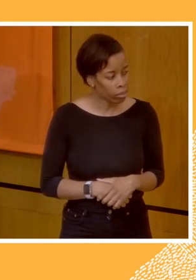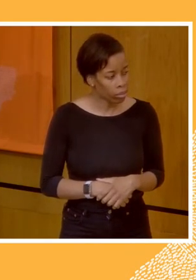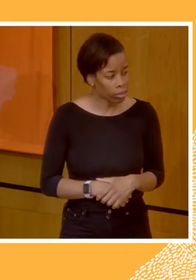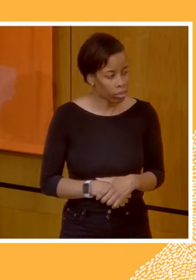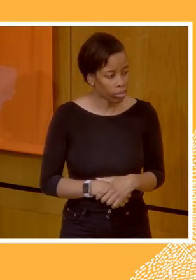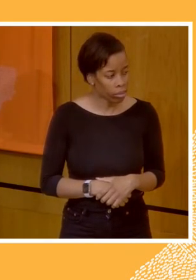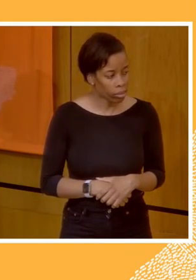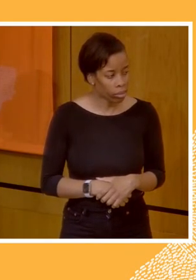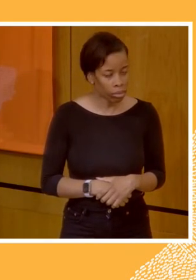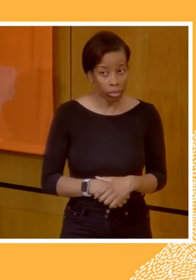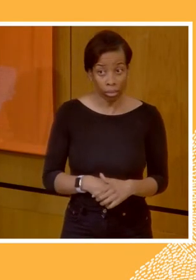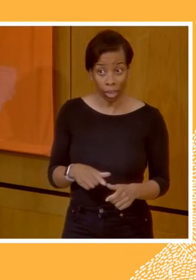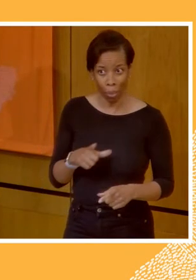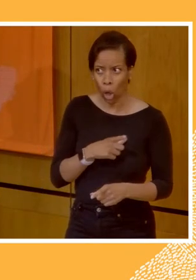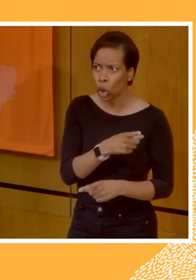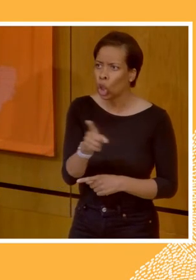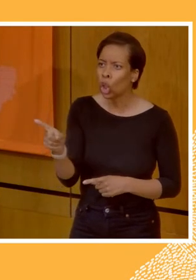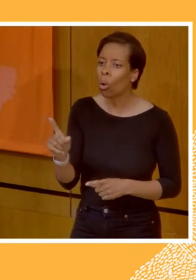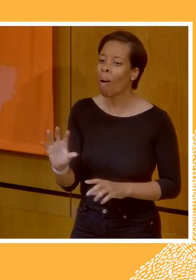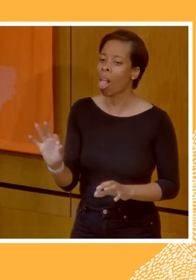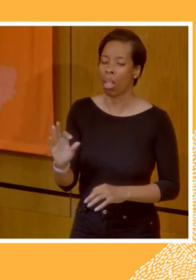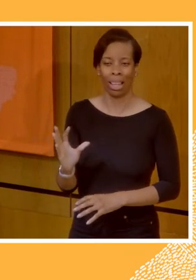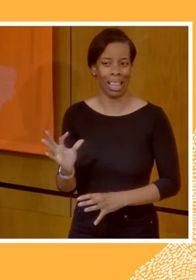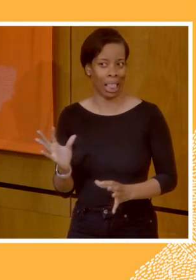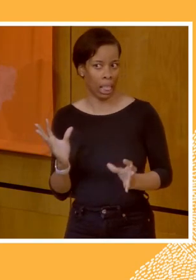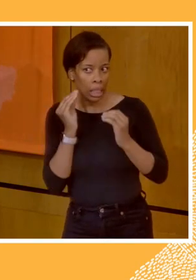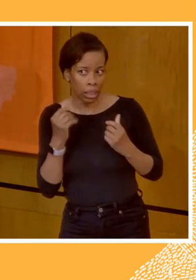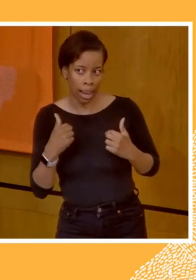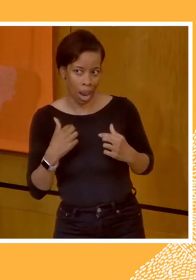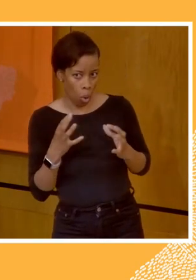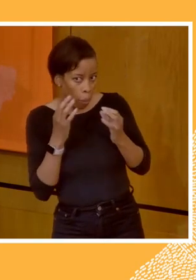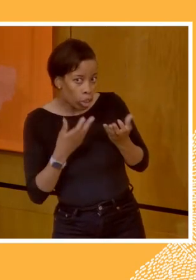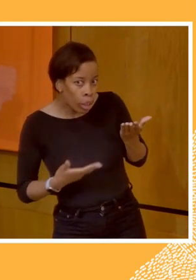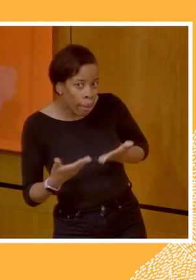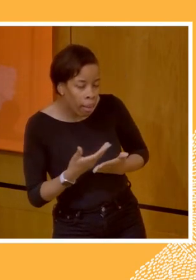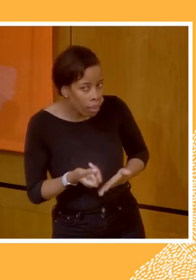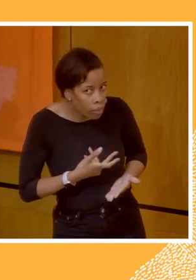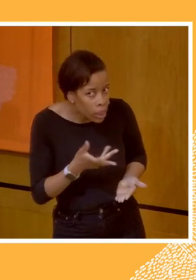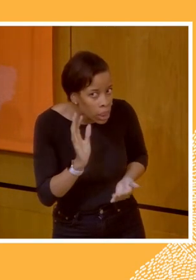have listened to it, that it's worth pointing out in our podcast is that